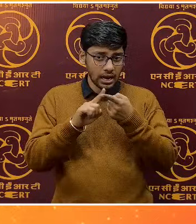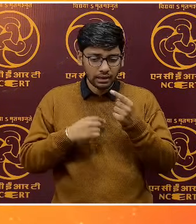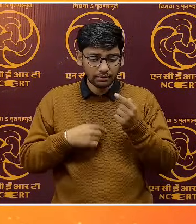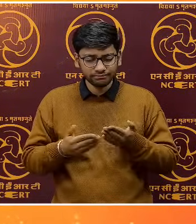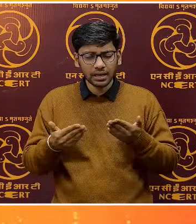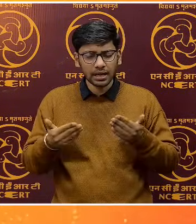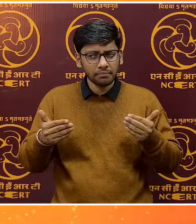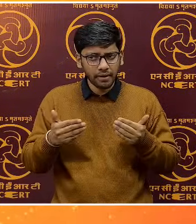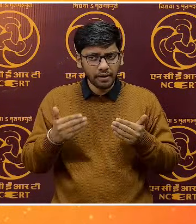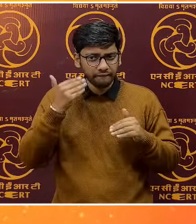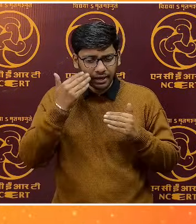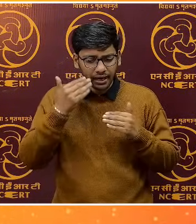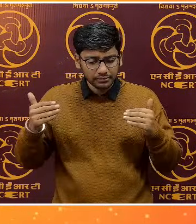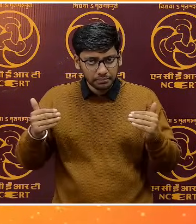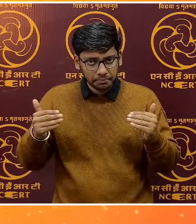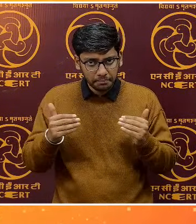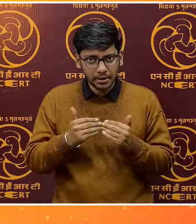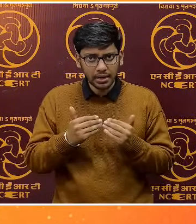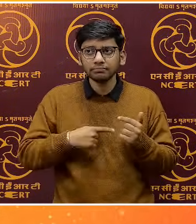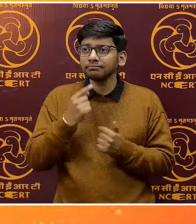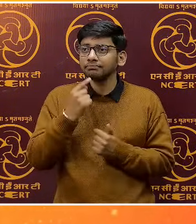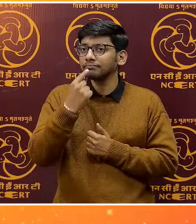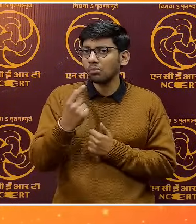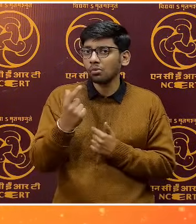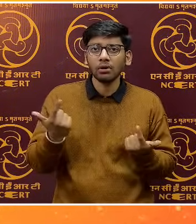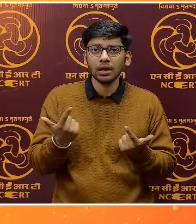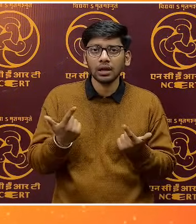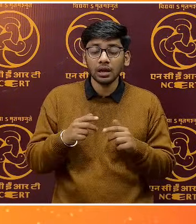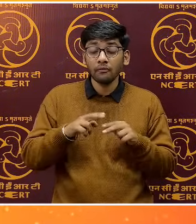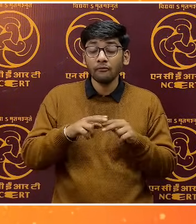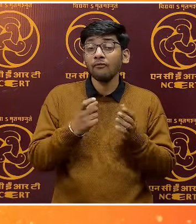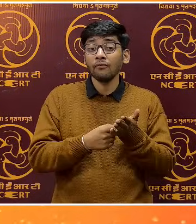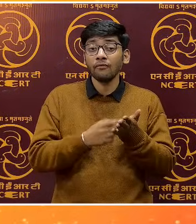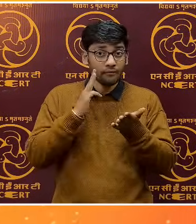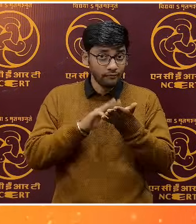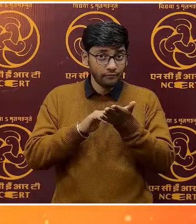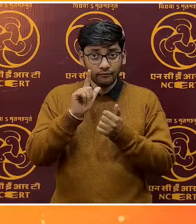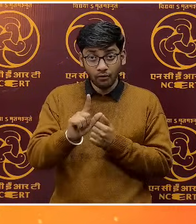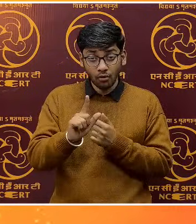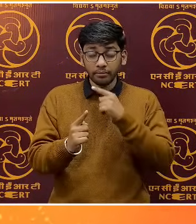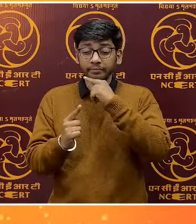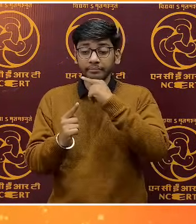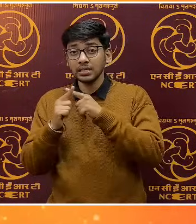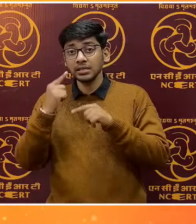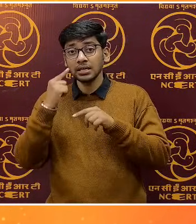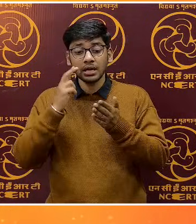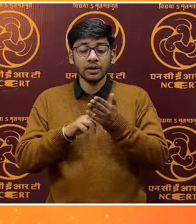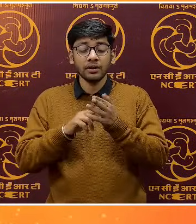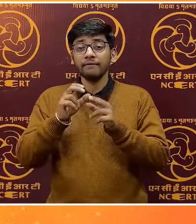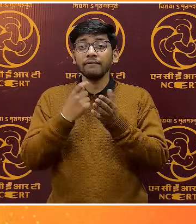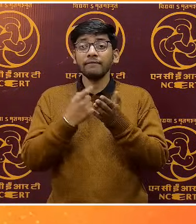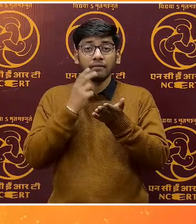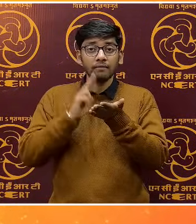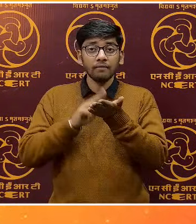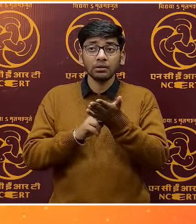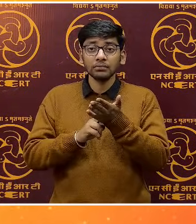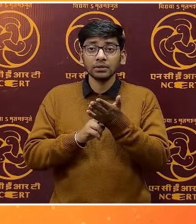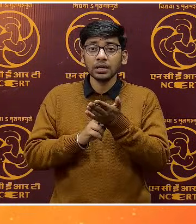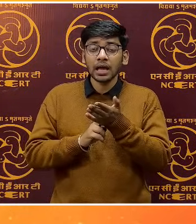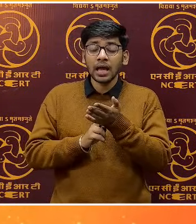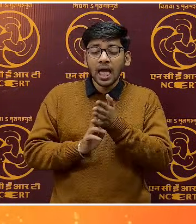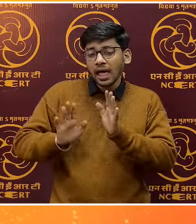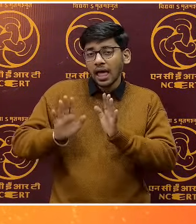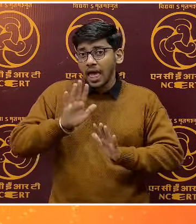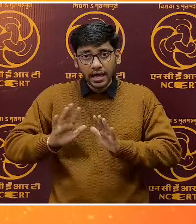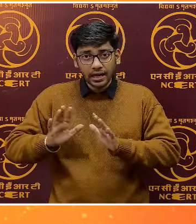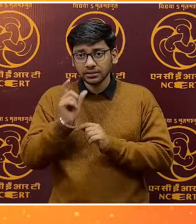we learn about different sort of greetings, right? It could be formal greetings or informal greetings. Then we learn about action words, right?